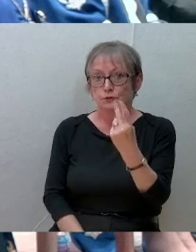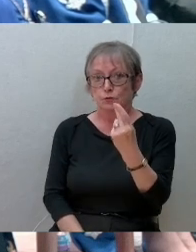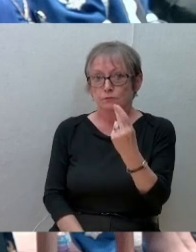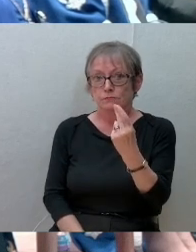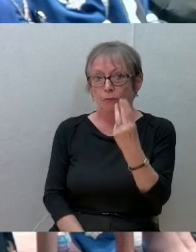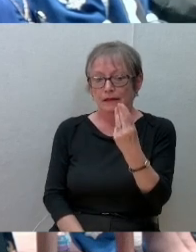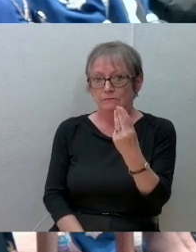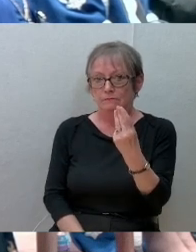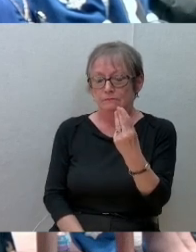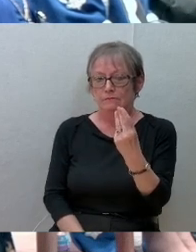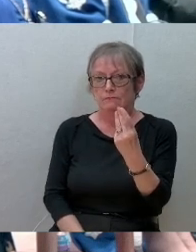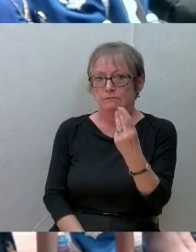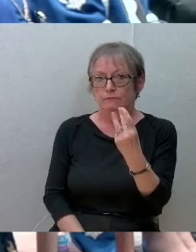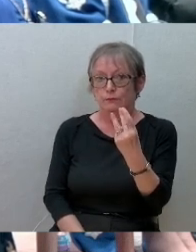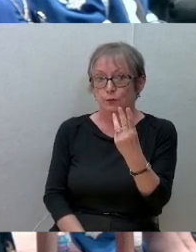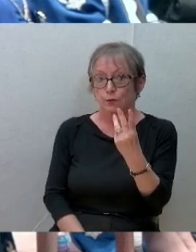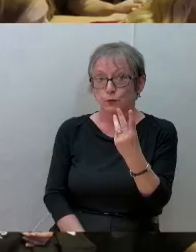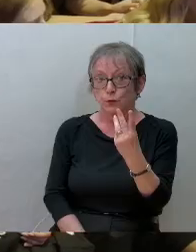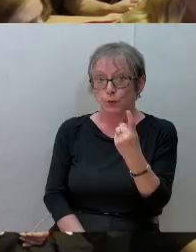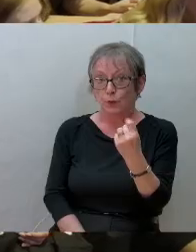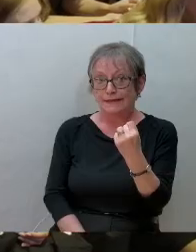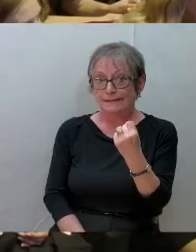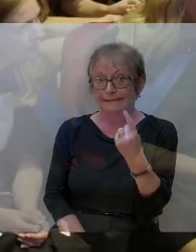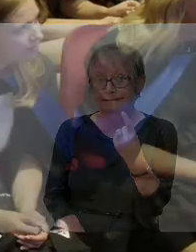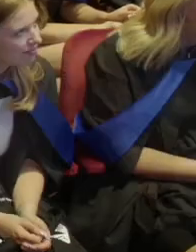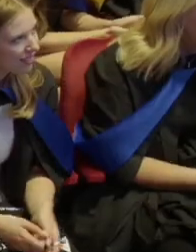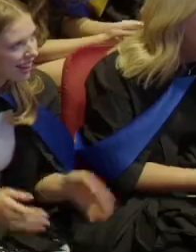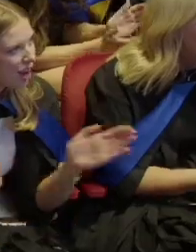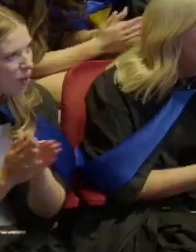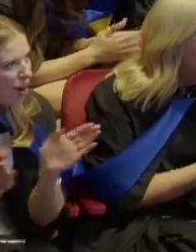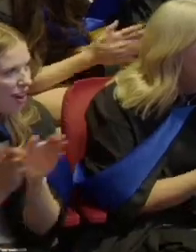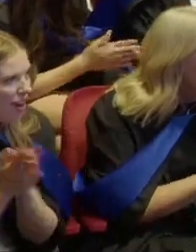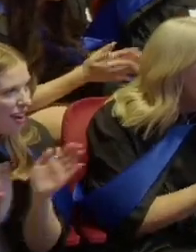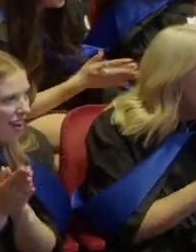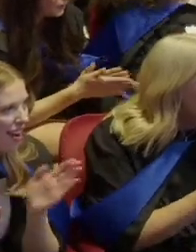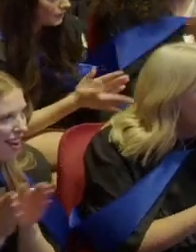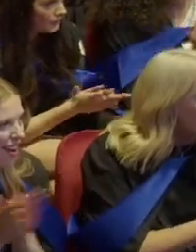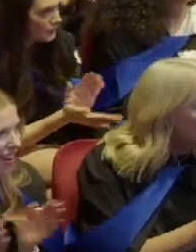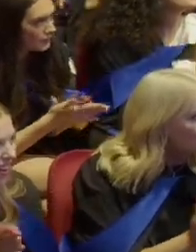you in. Three, two, one. Let's go!